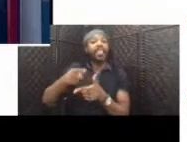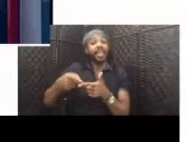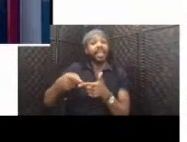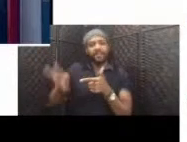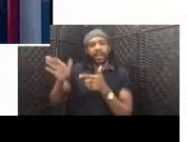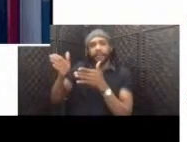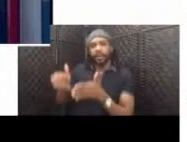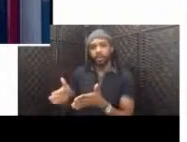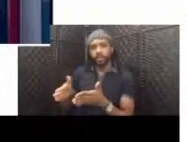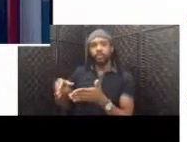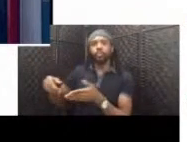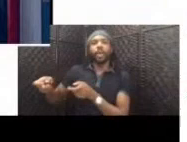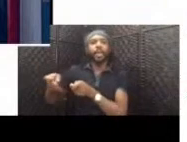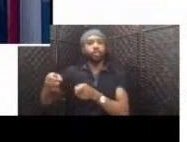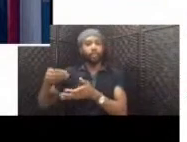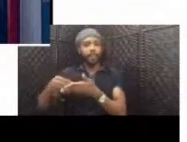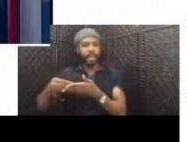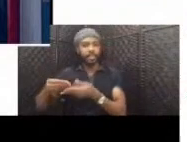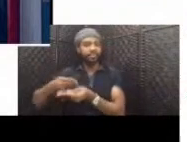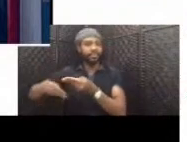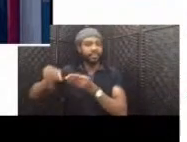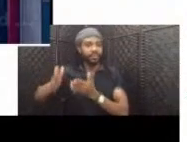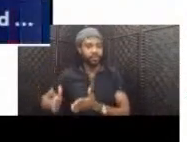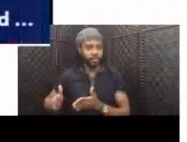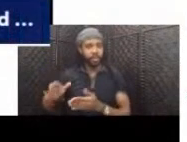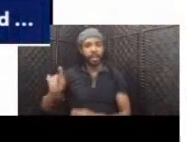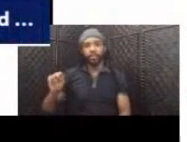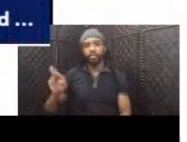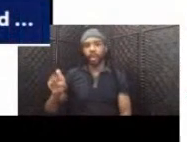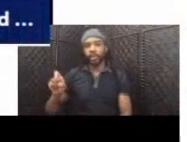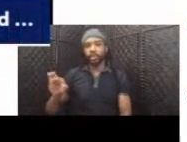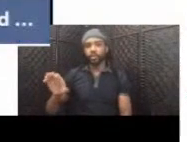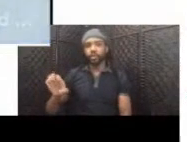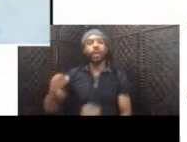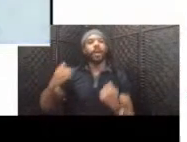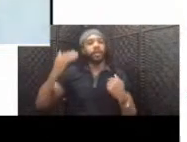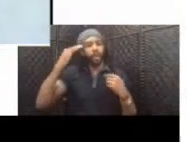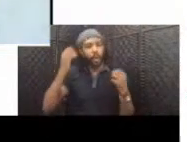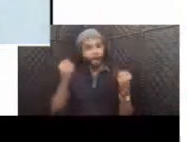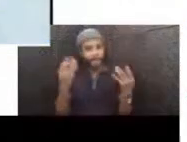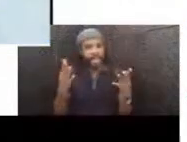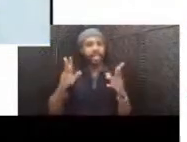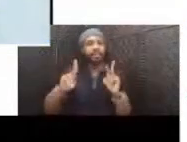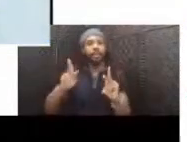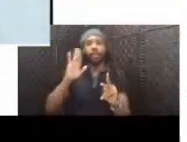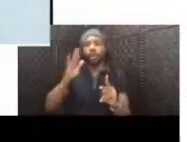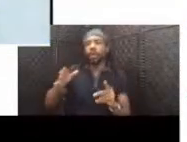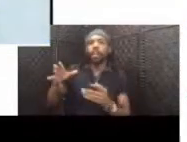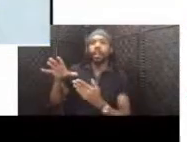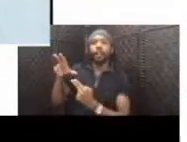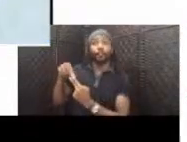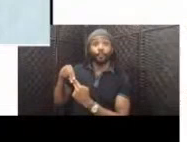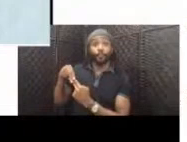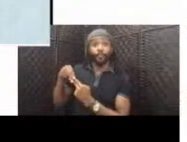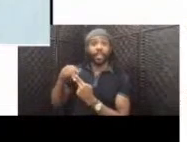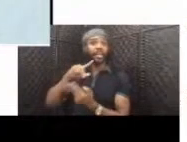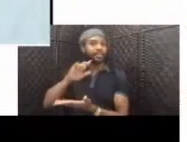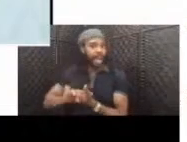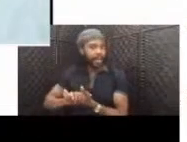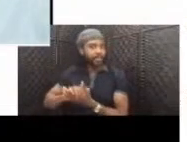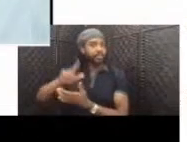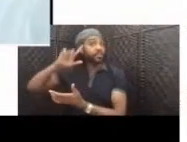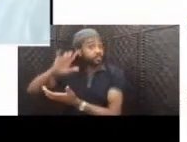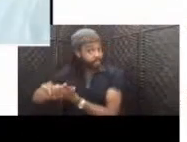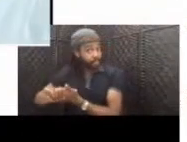can be anyone. I know a lot of campaign members or a lot of candidates who will use a spouse or even themselves as their treasurer initially. I